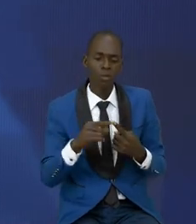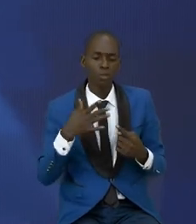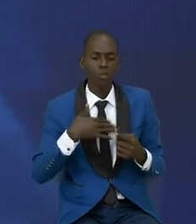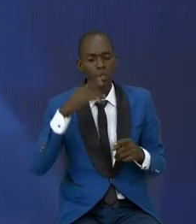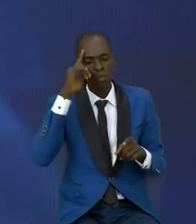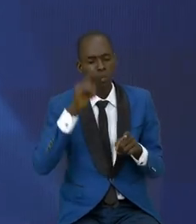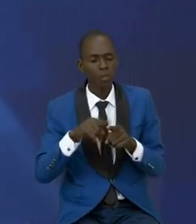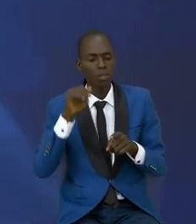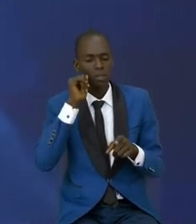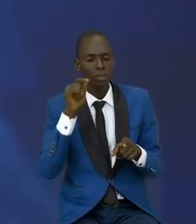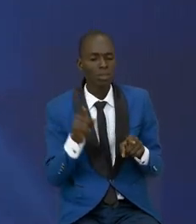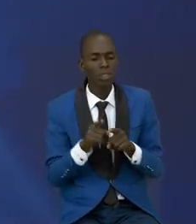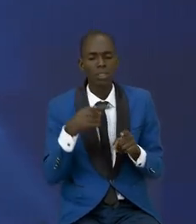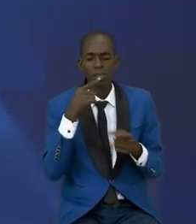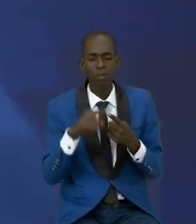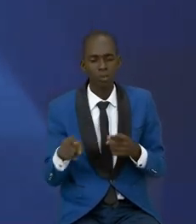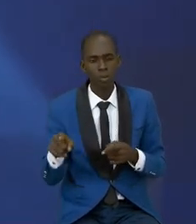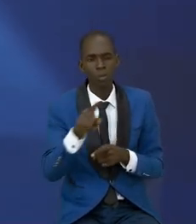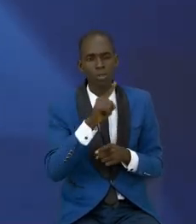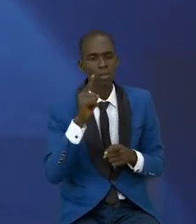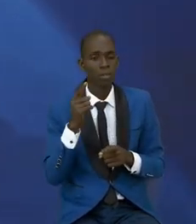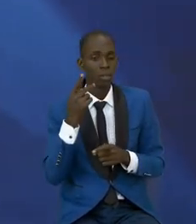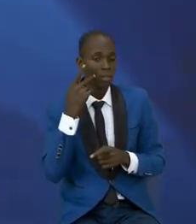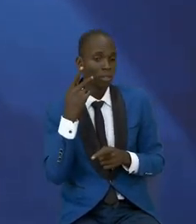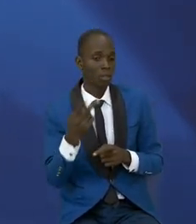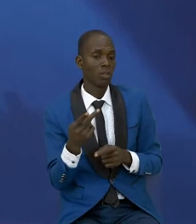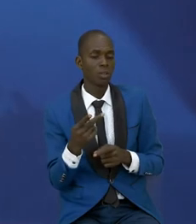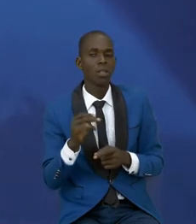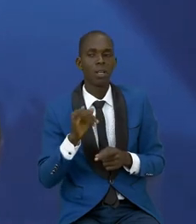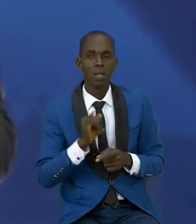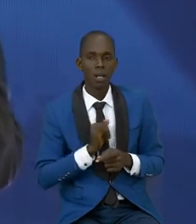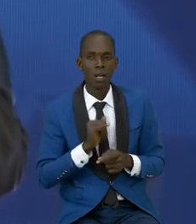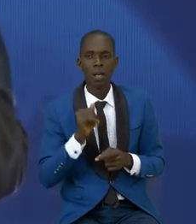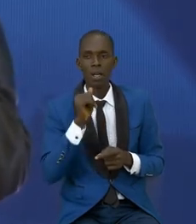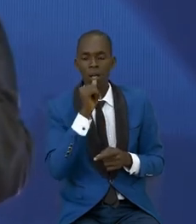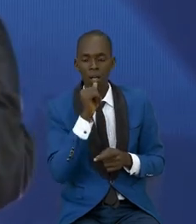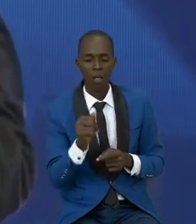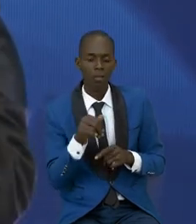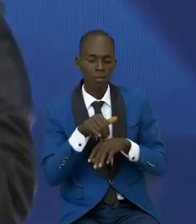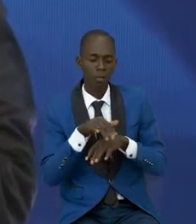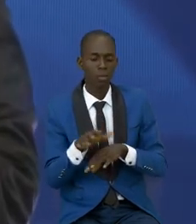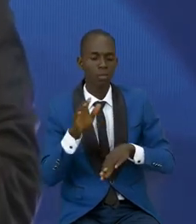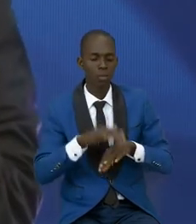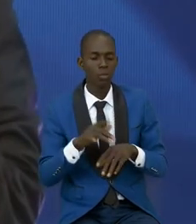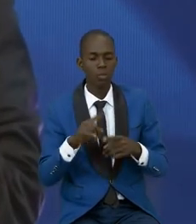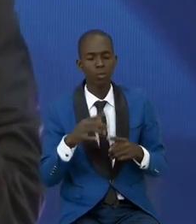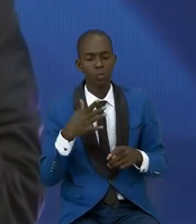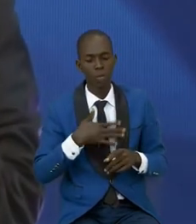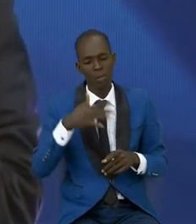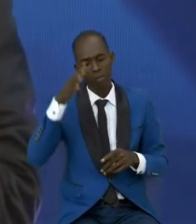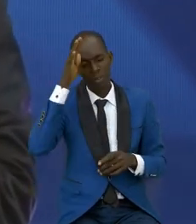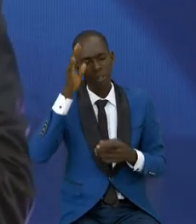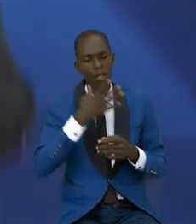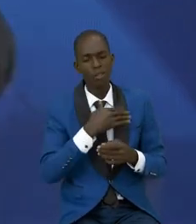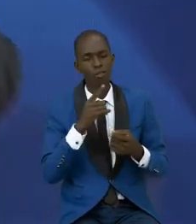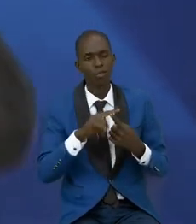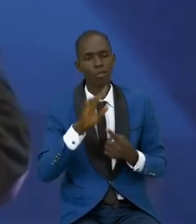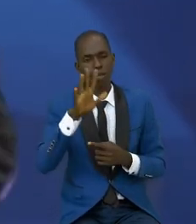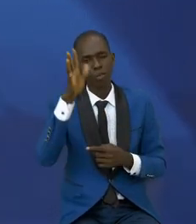them, look at this, I ascend unto my Father and your Father.